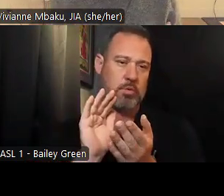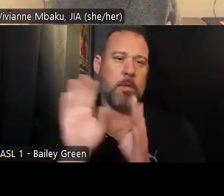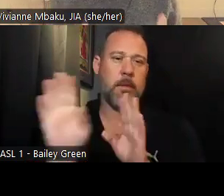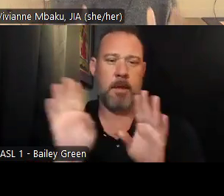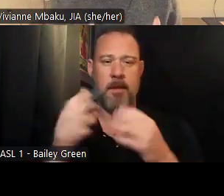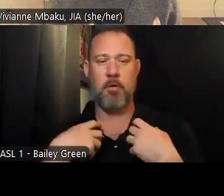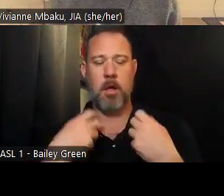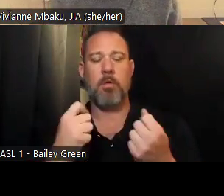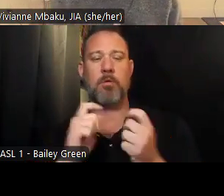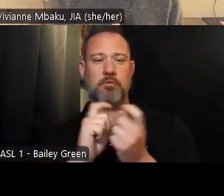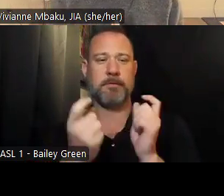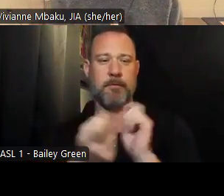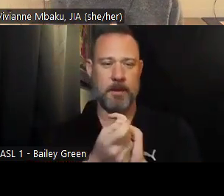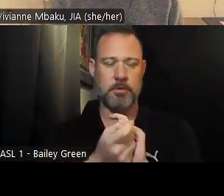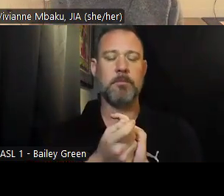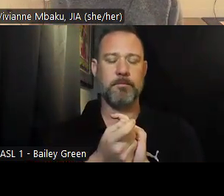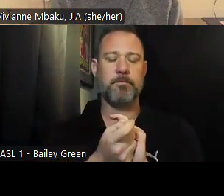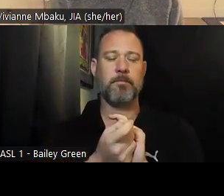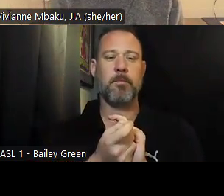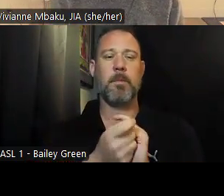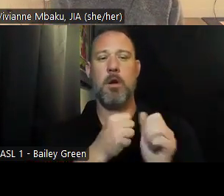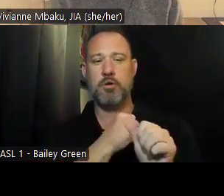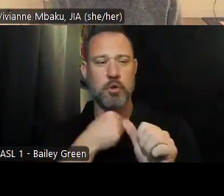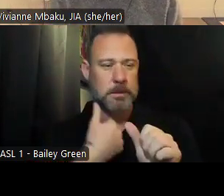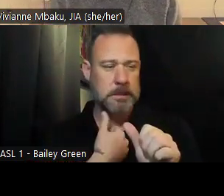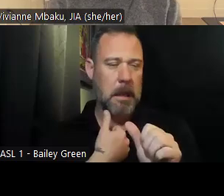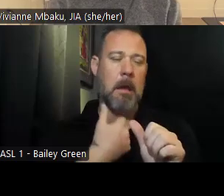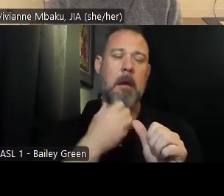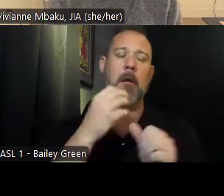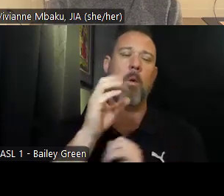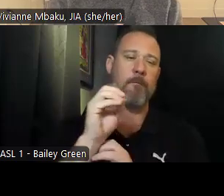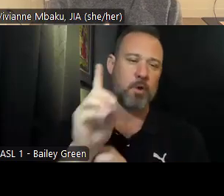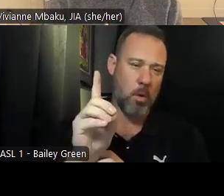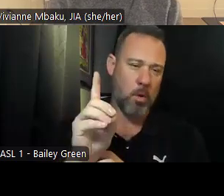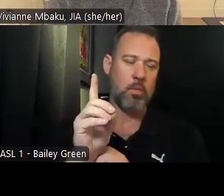health transformation, suicides, overdoses,